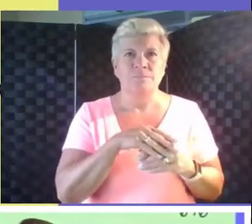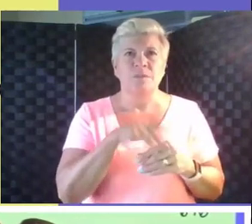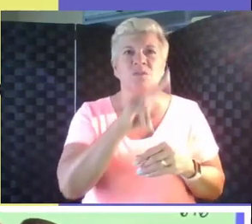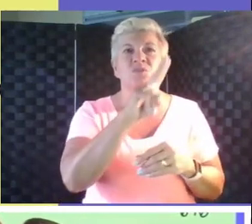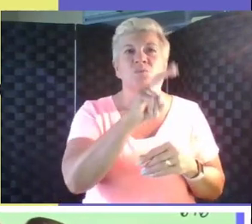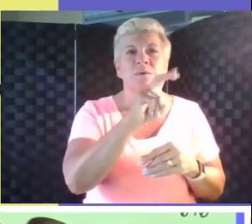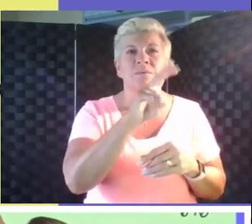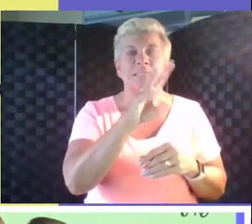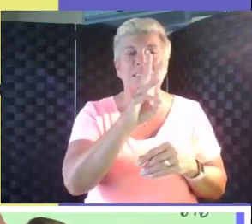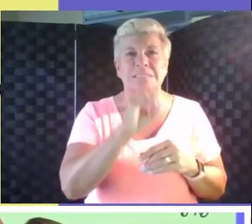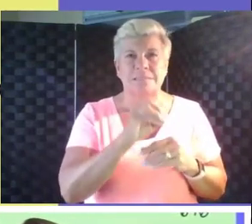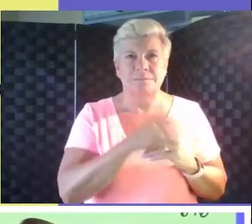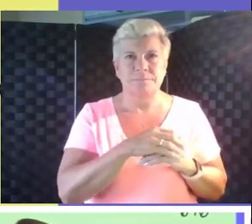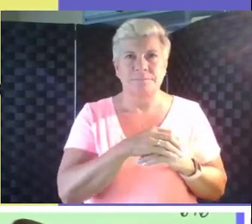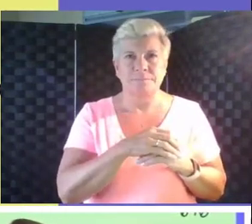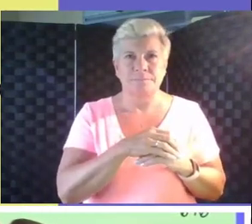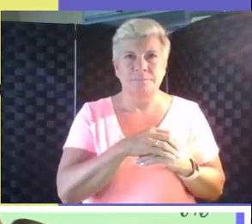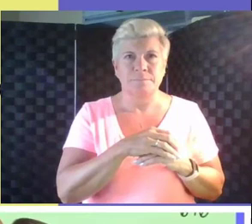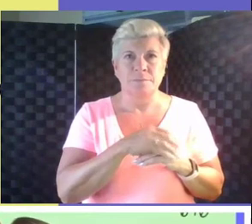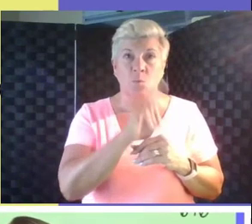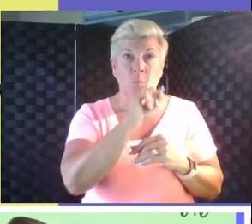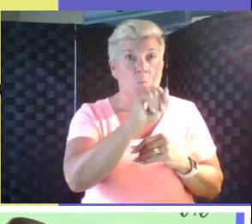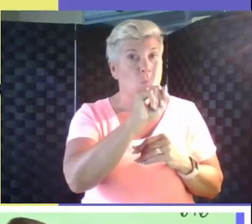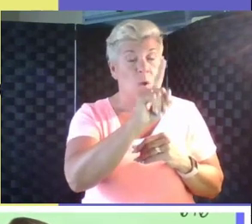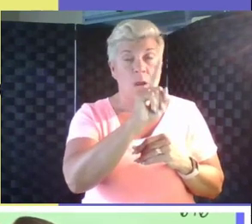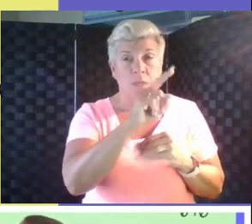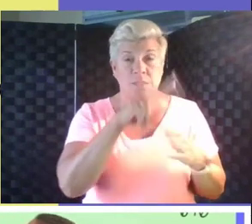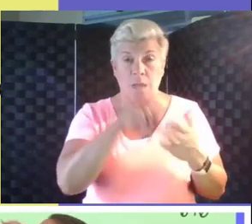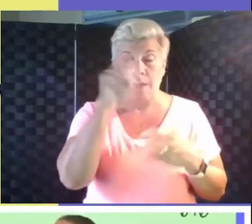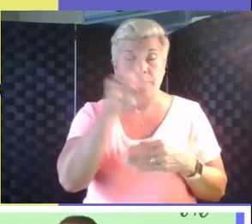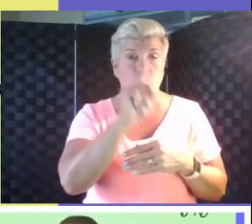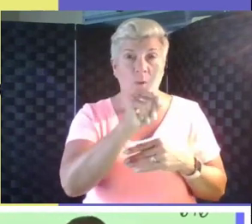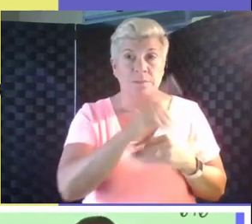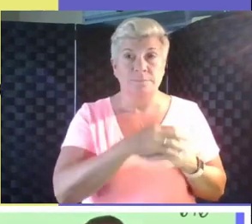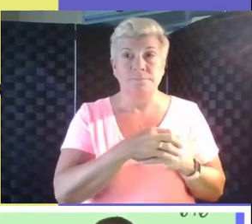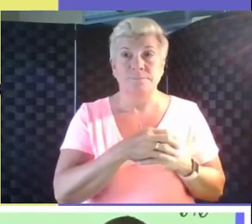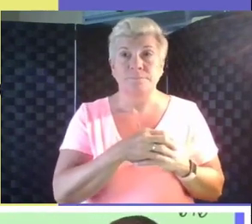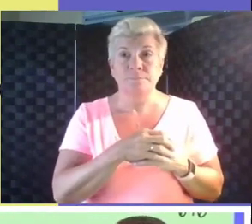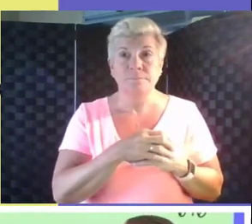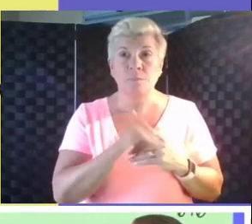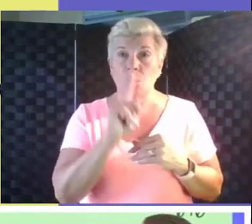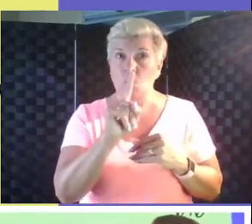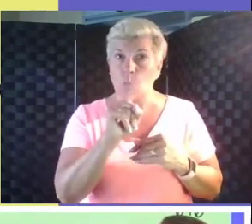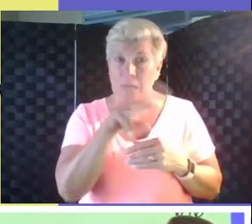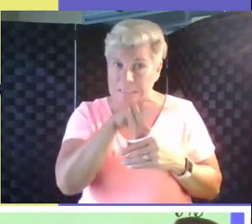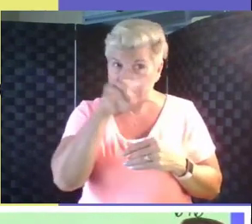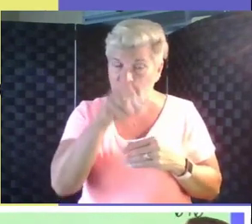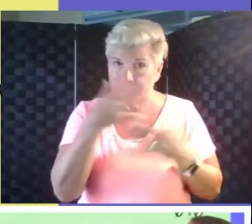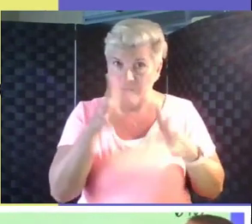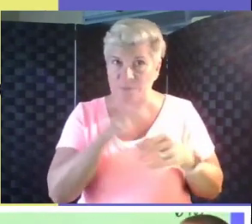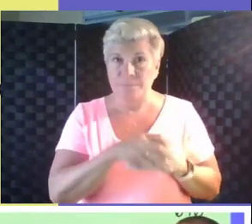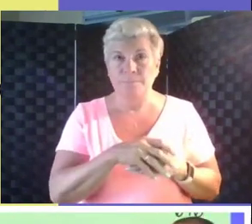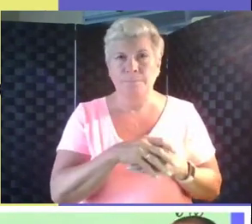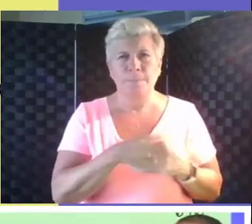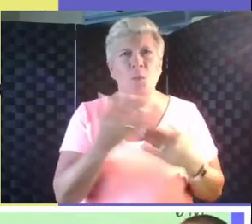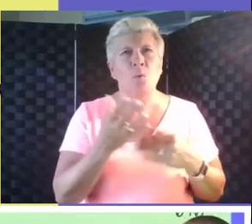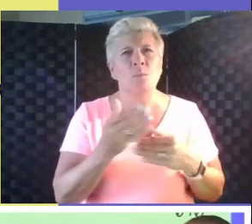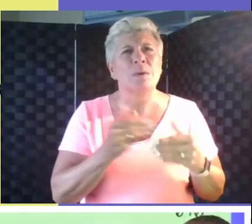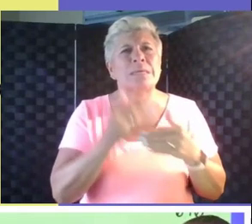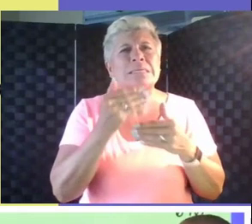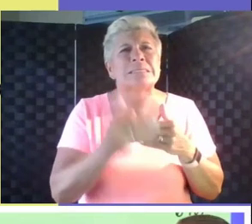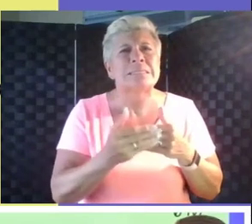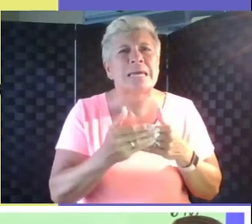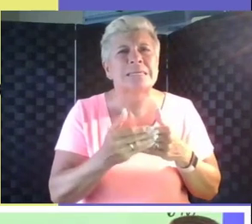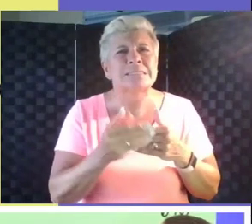write 260. Now remember, that's just a hop of 1. It's just one little jump there. What would be our